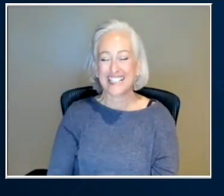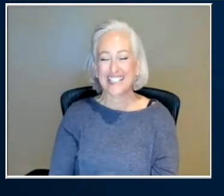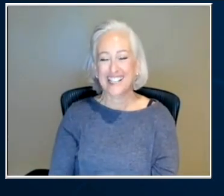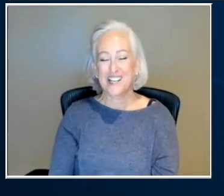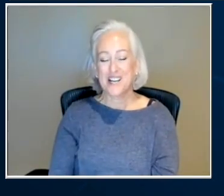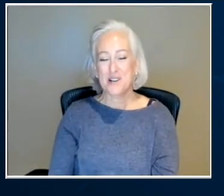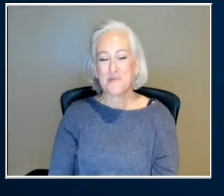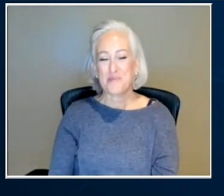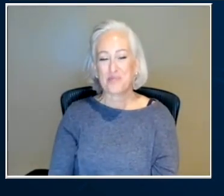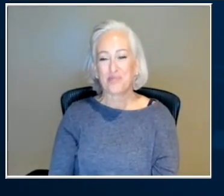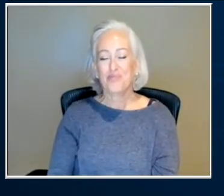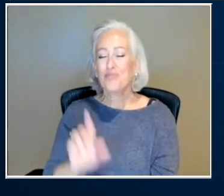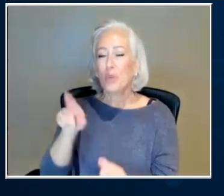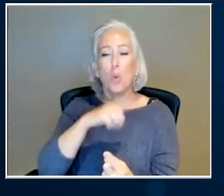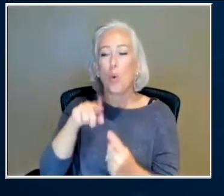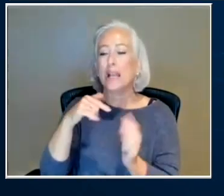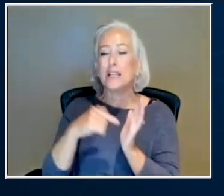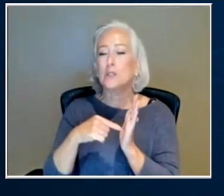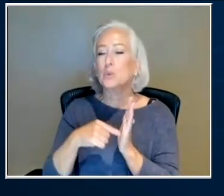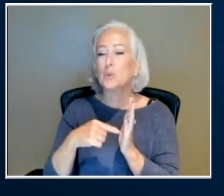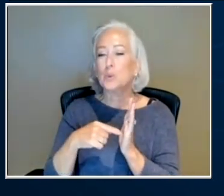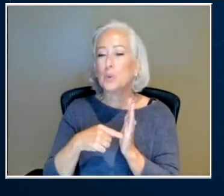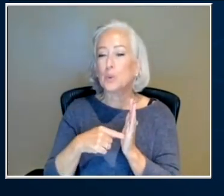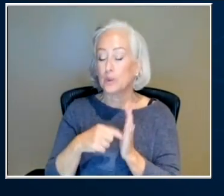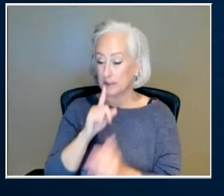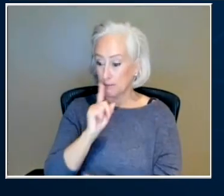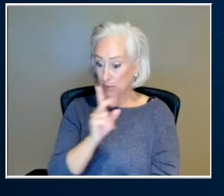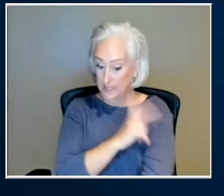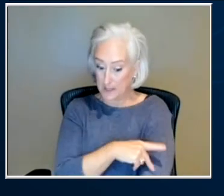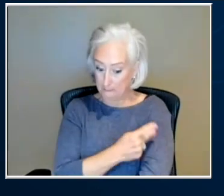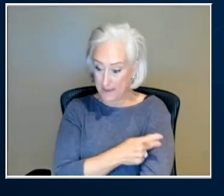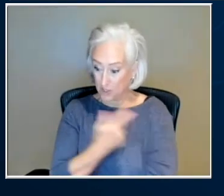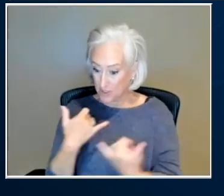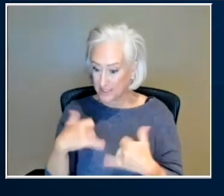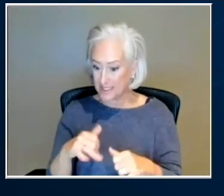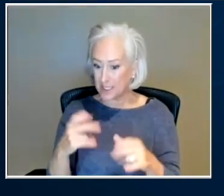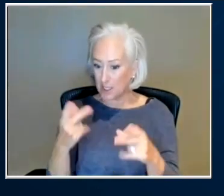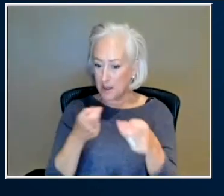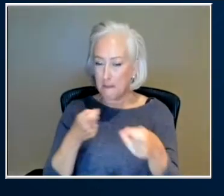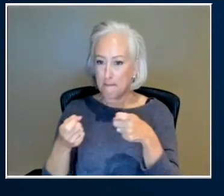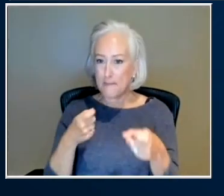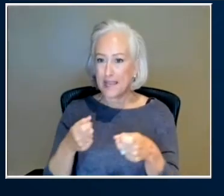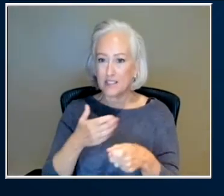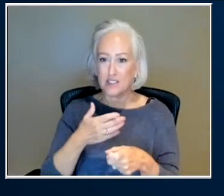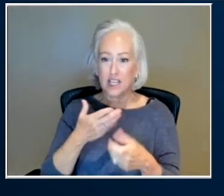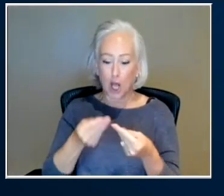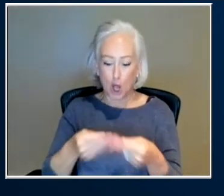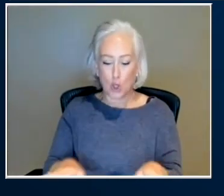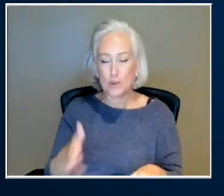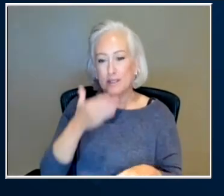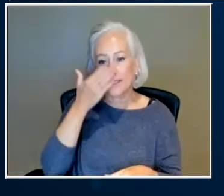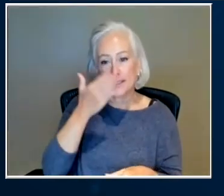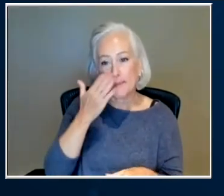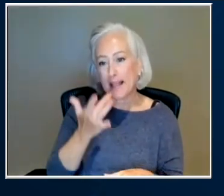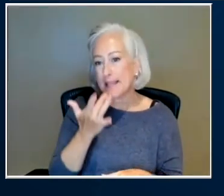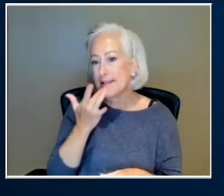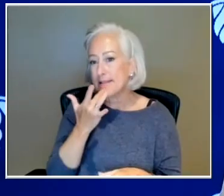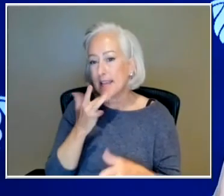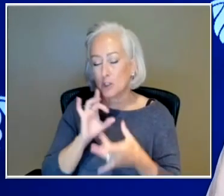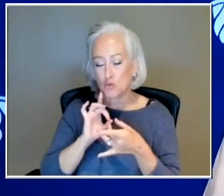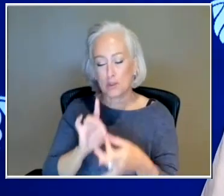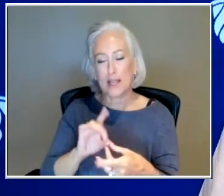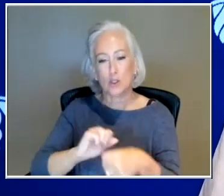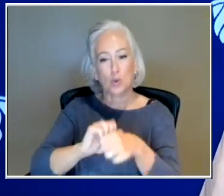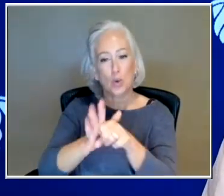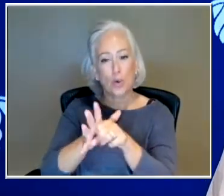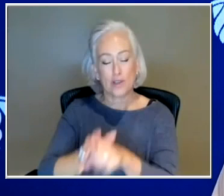does it do? Are patients really still dealing with the loss of smell and taste when it comes to COVID, down the road? I think